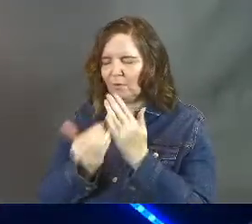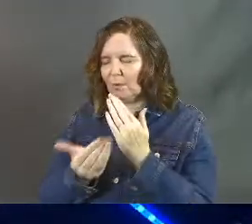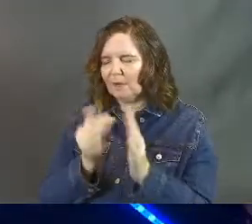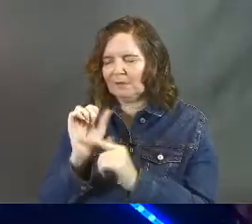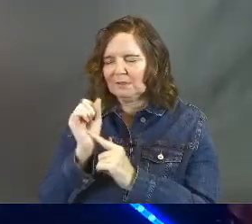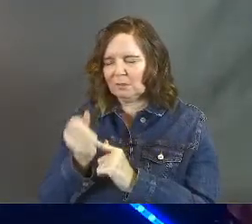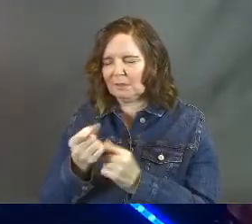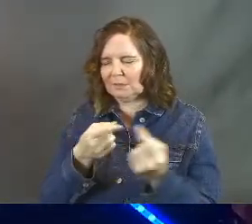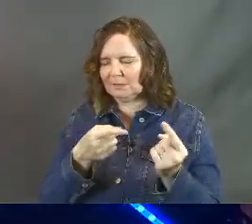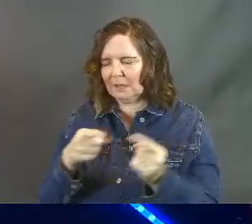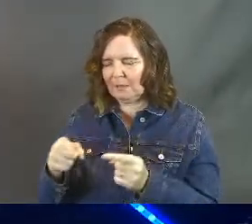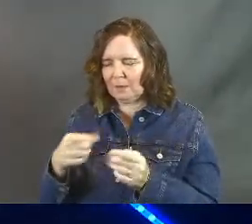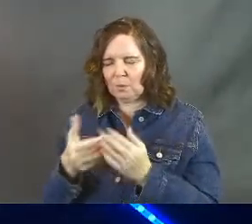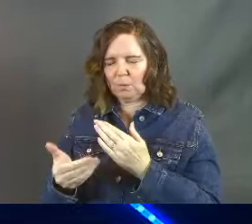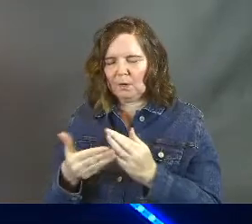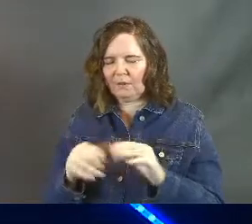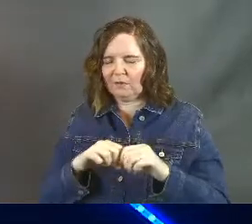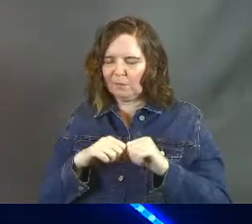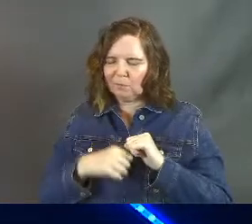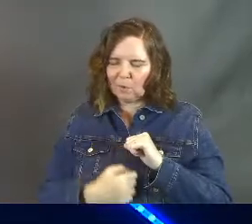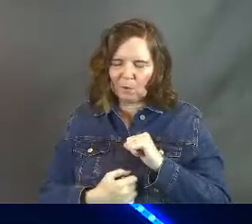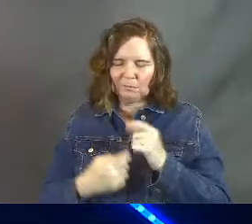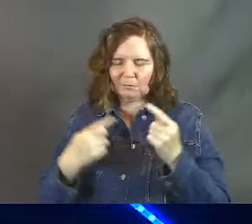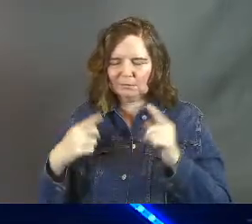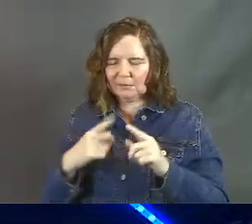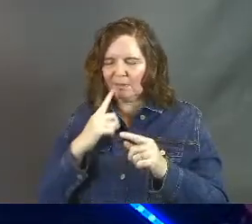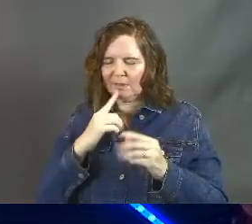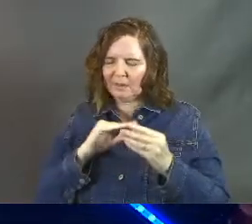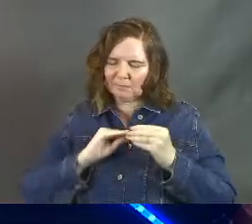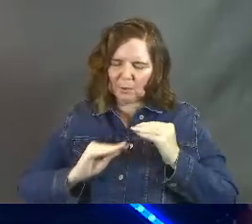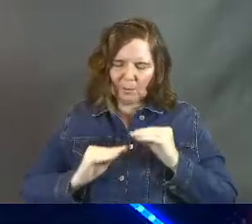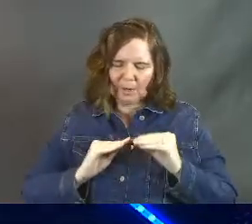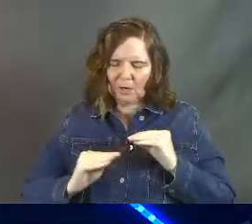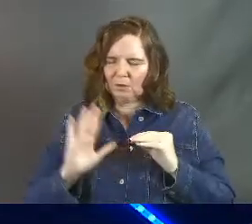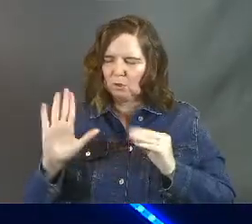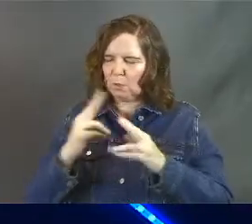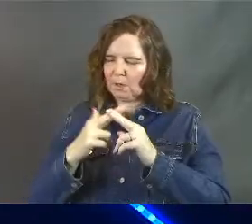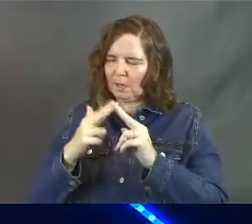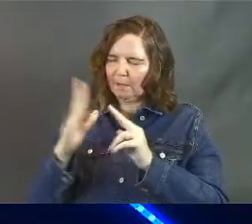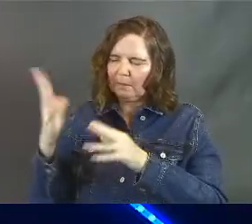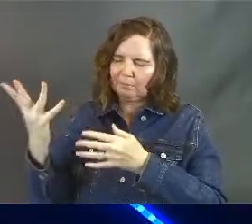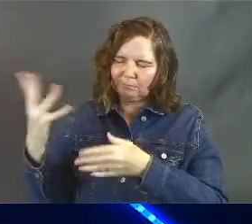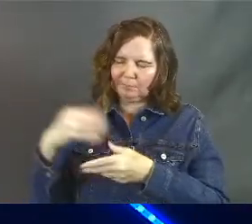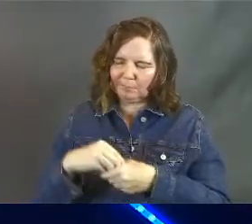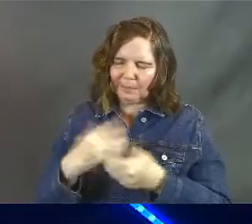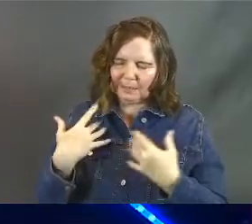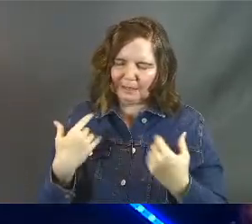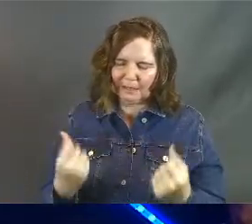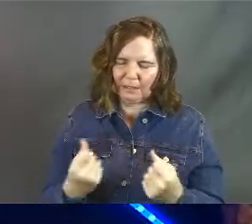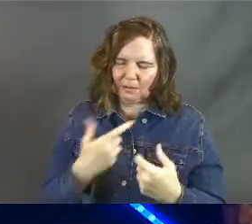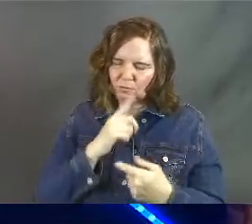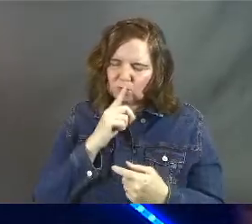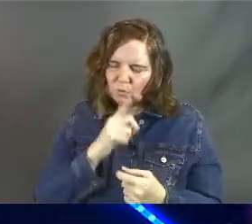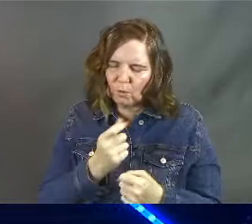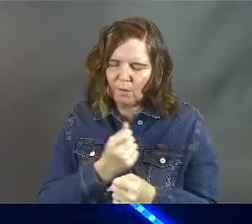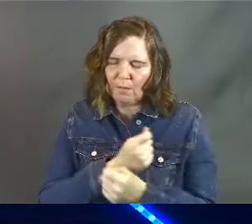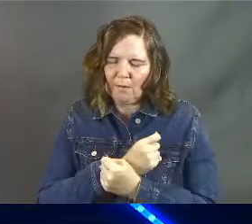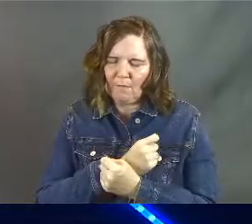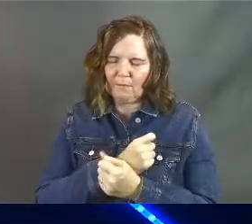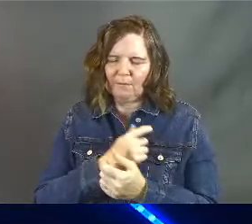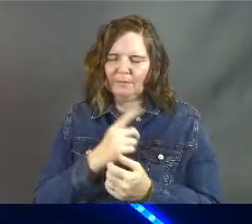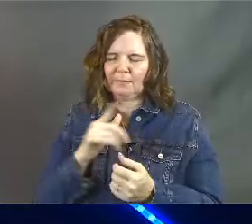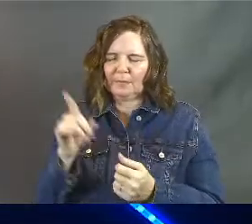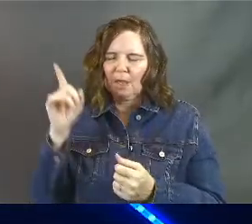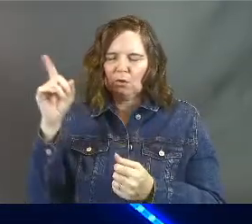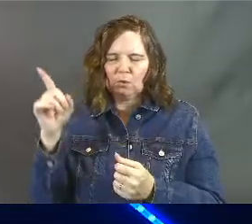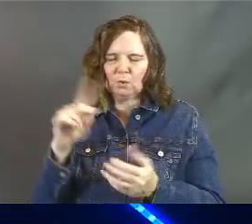whatever situation is happening, whatever brokenness is there, Lord, that it is repaired in Your name, Jesus. That You just bring healing, Jesus. That You bring true love, the